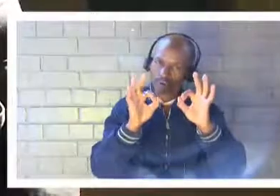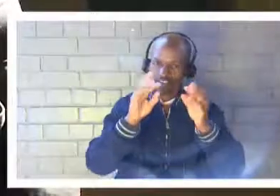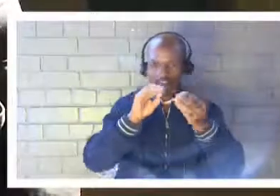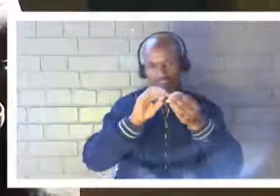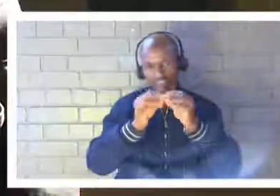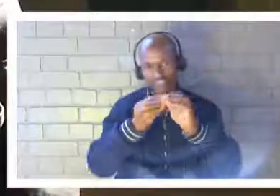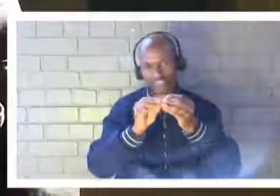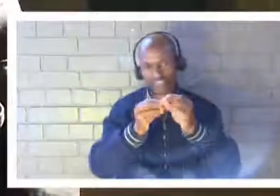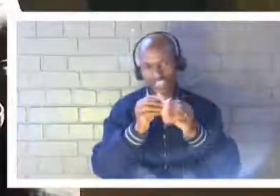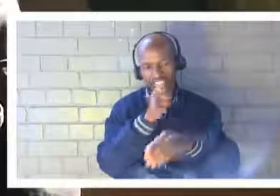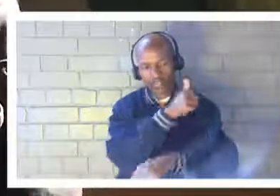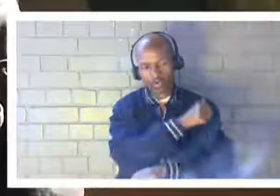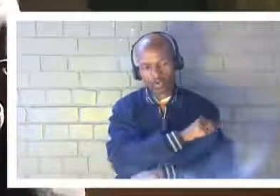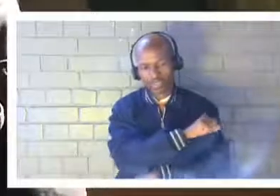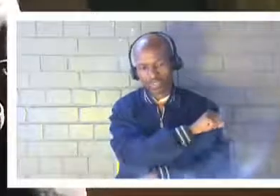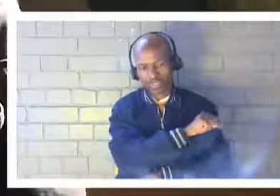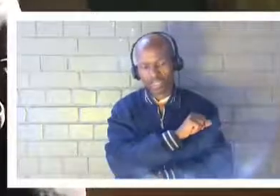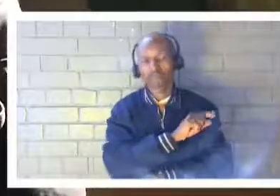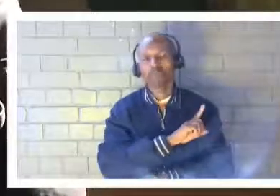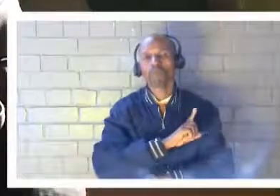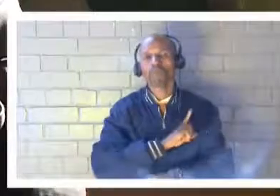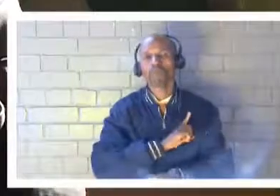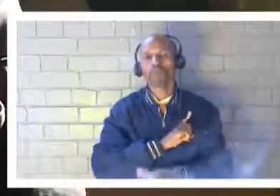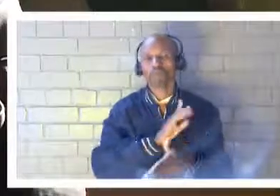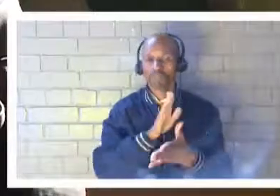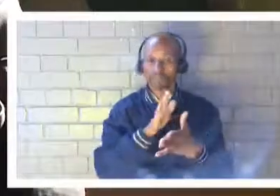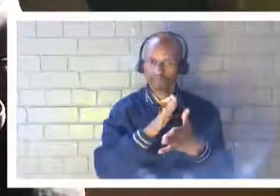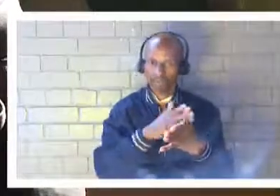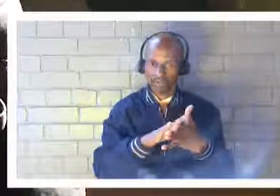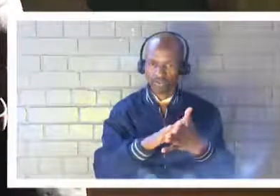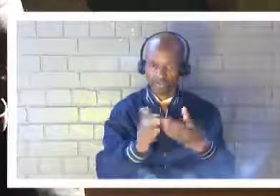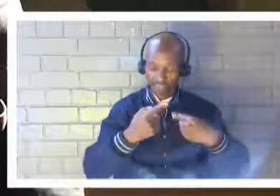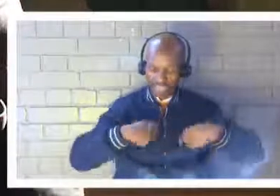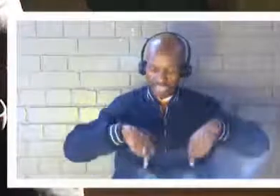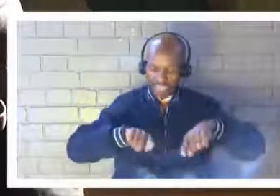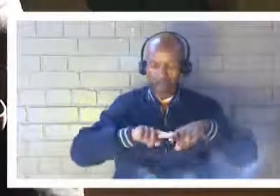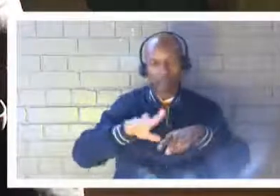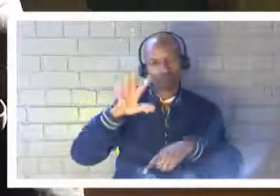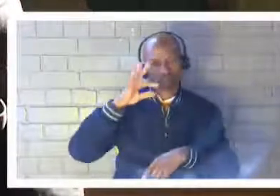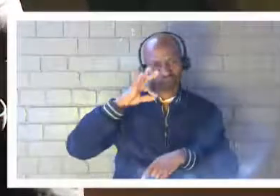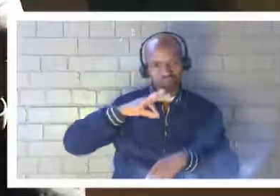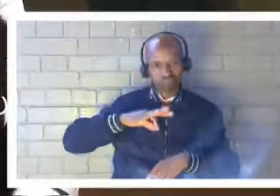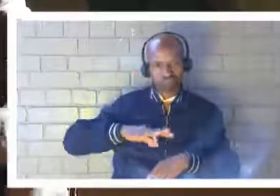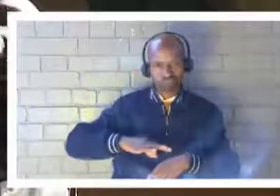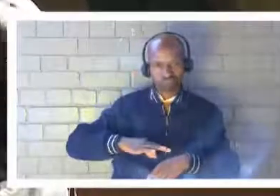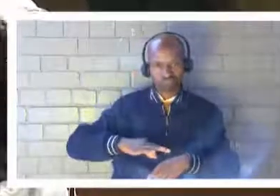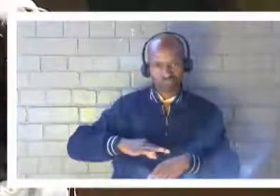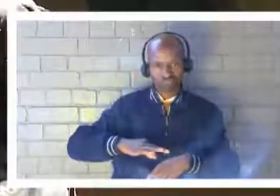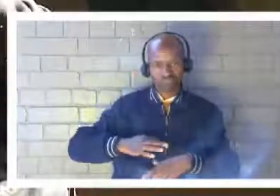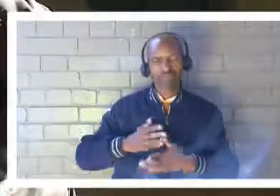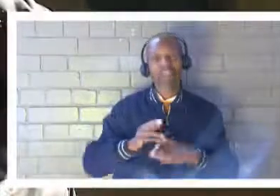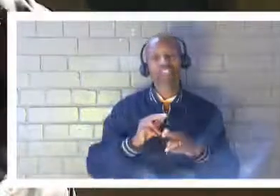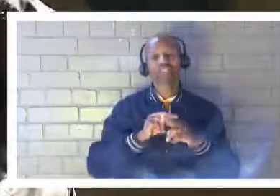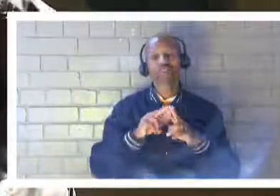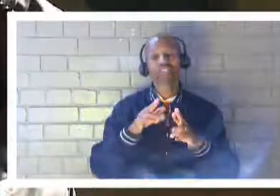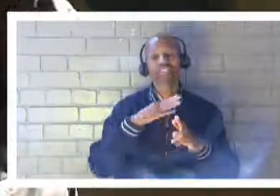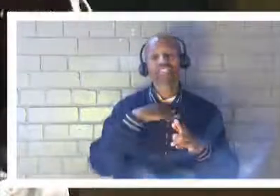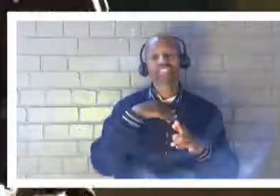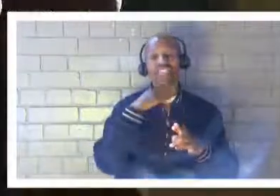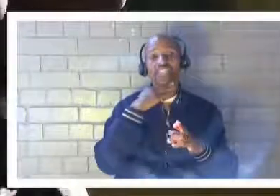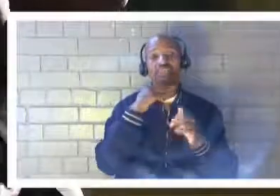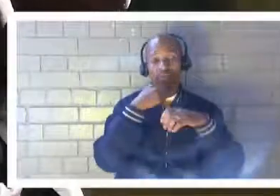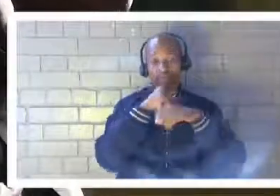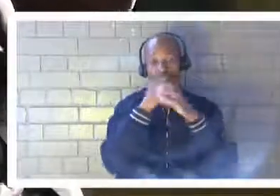maintenance to hospitals because our budget are actually getting